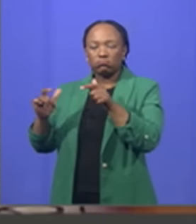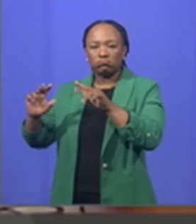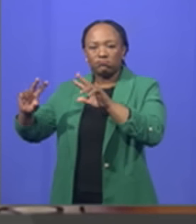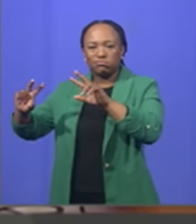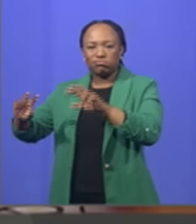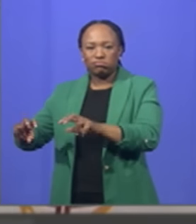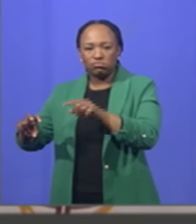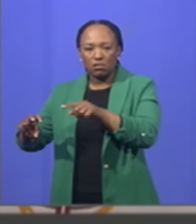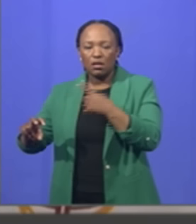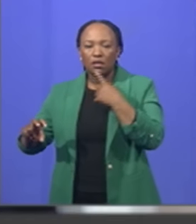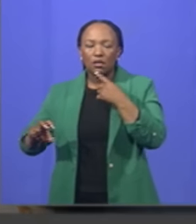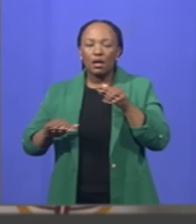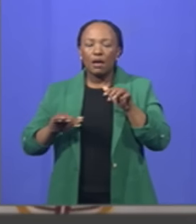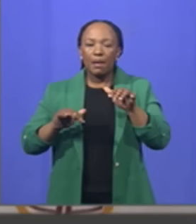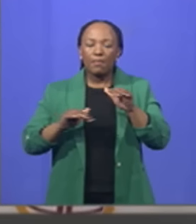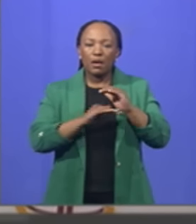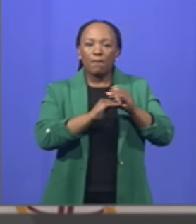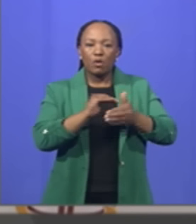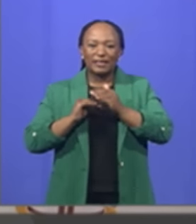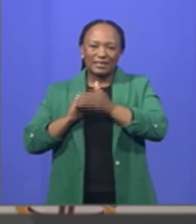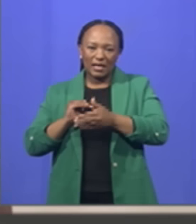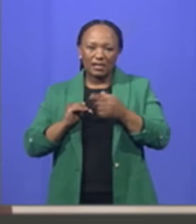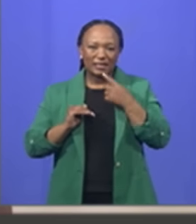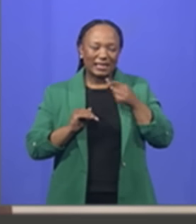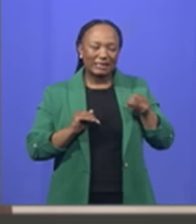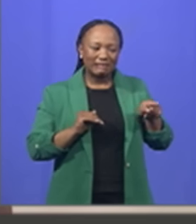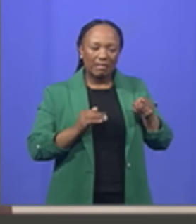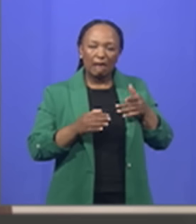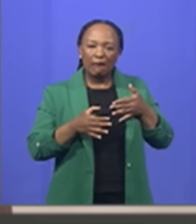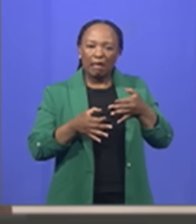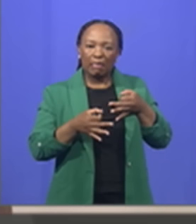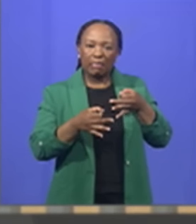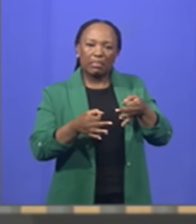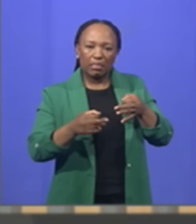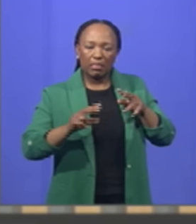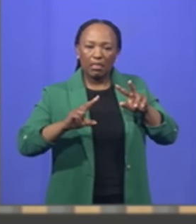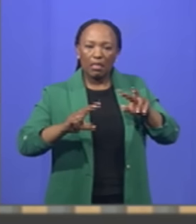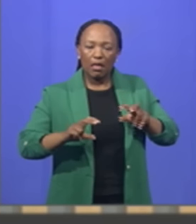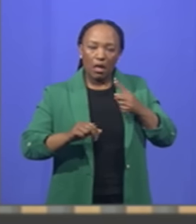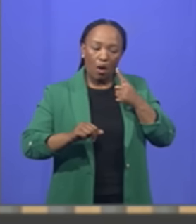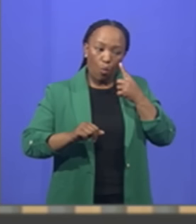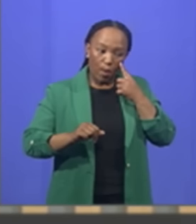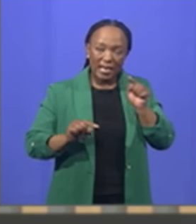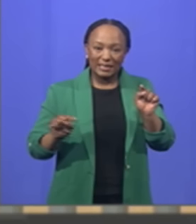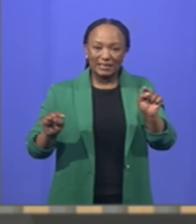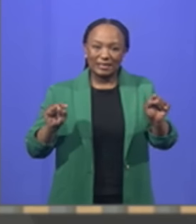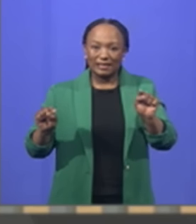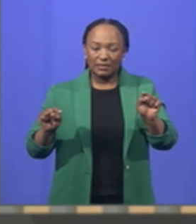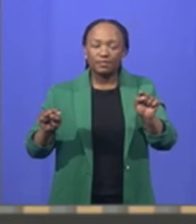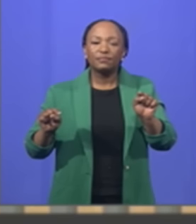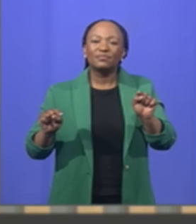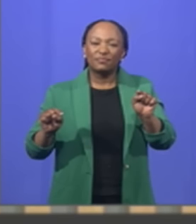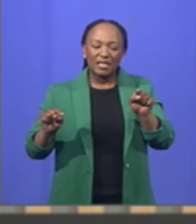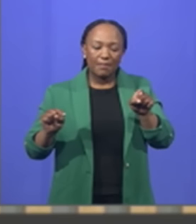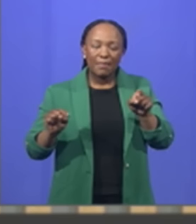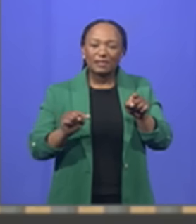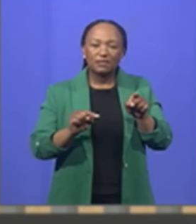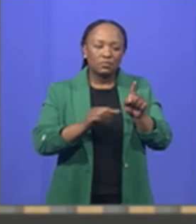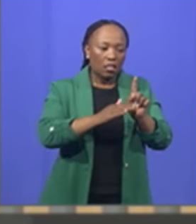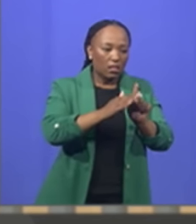tšeo ka bobedi bja tšona di diegiša dinyakišišo tša gagwe ka ga dihlatse tše mmalwa le ba ba swere go bohlatse ba swanela ke go fa bohlatse mafelong